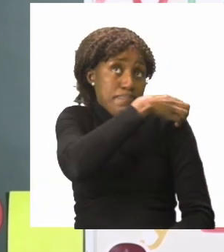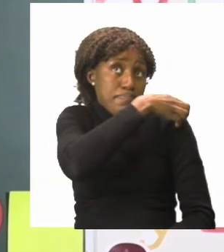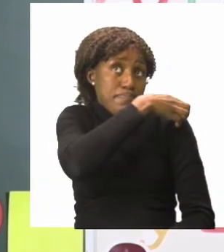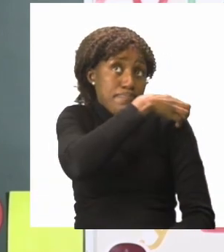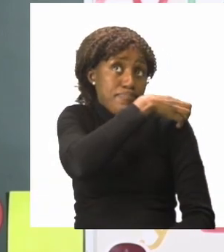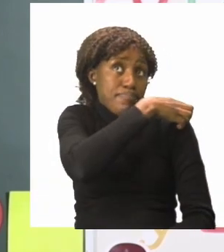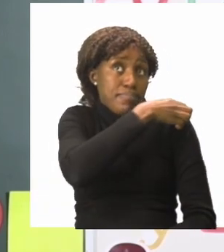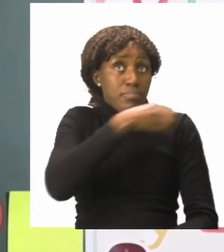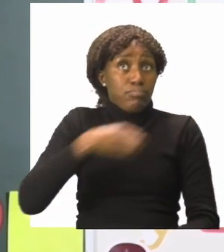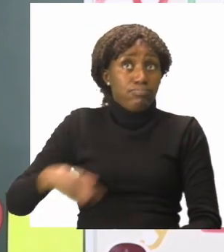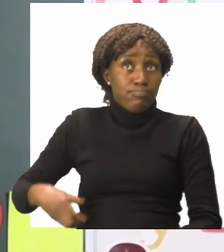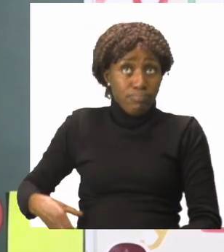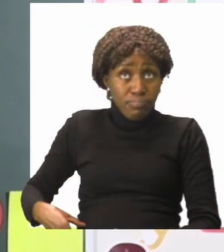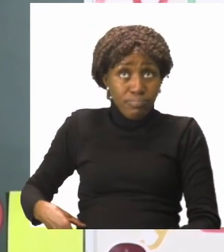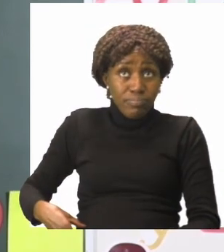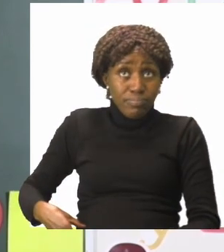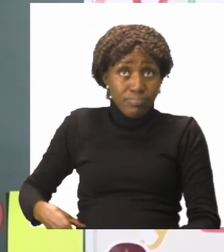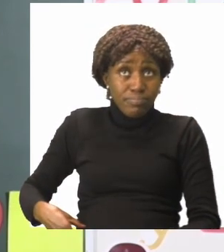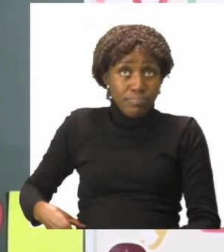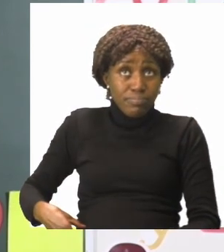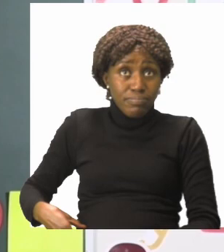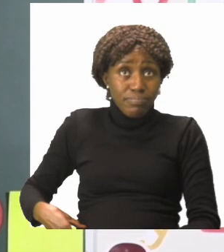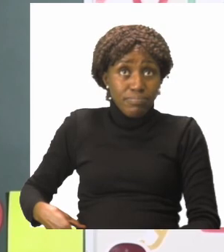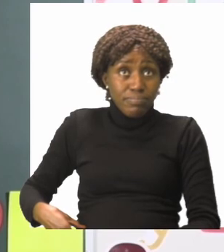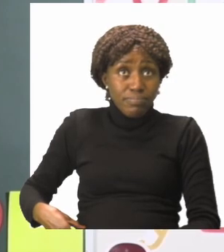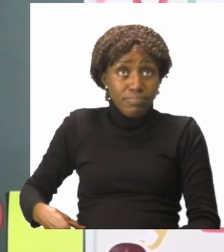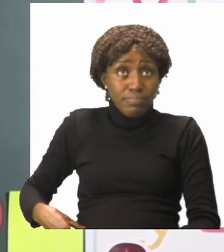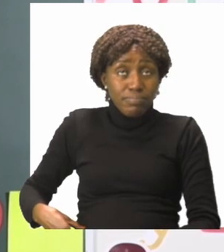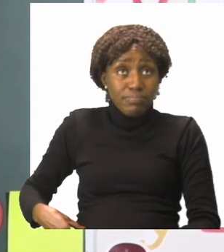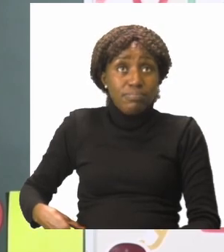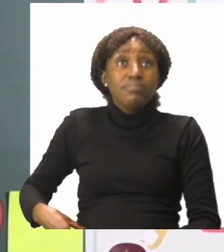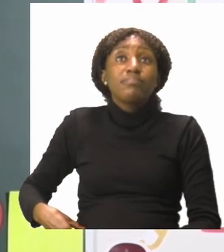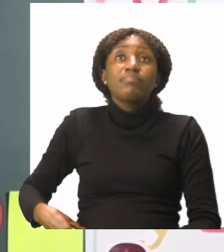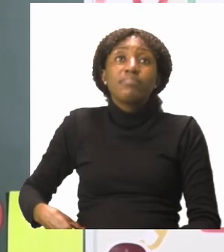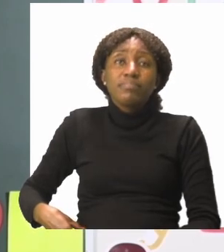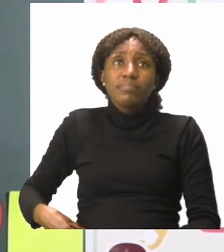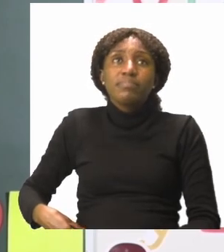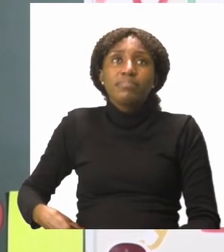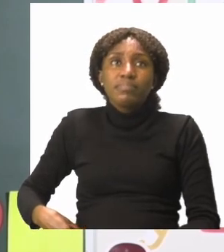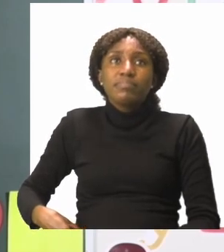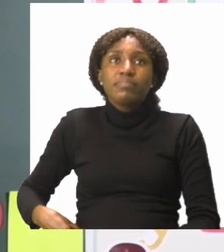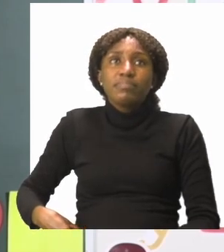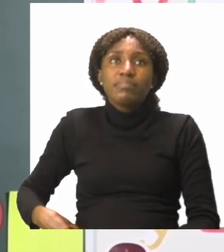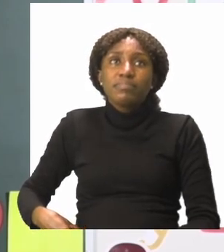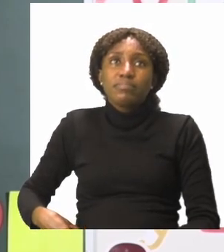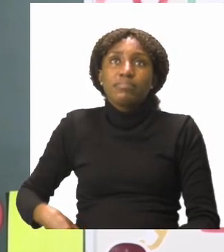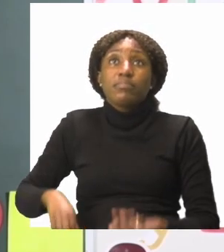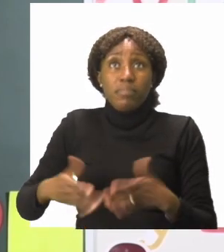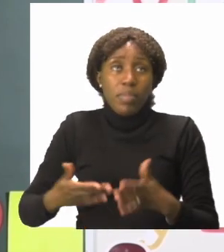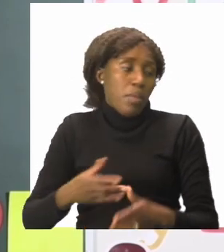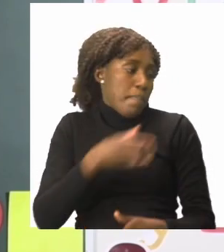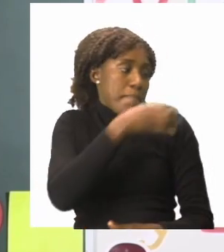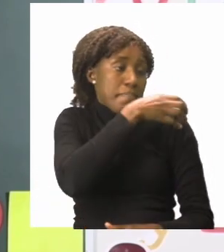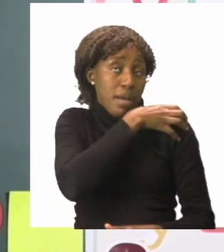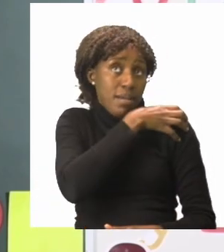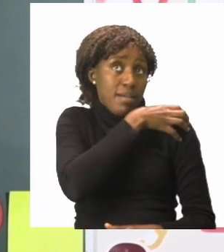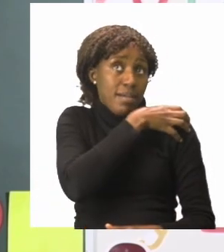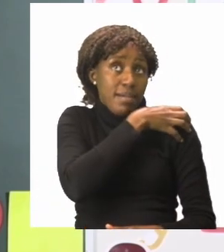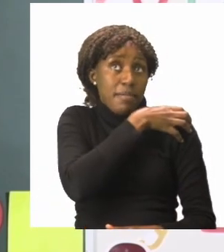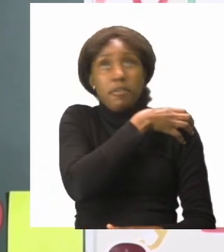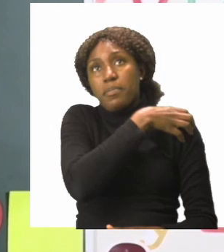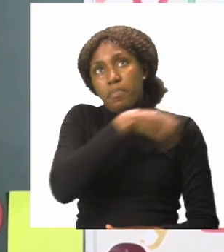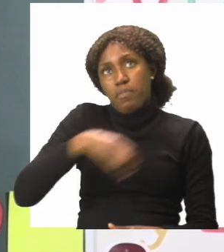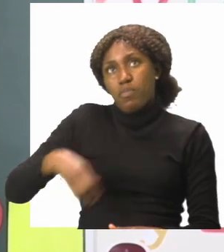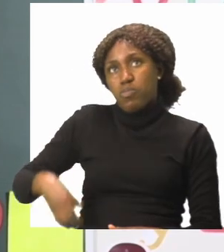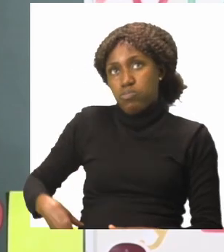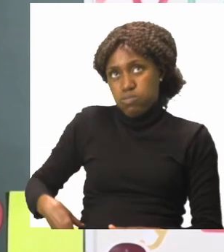shoulder going towards the door. That type of seat belt is moving from your right to